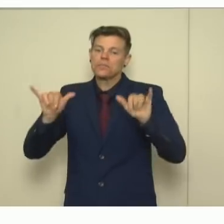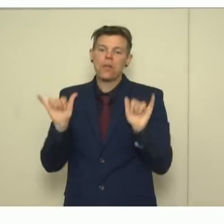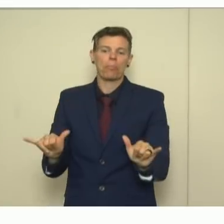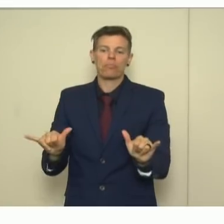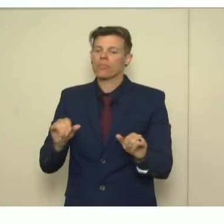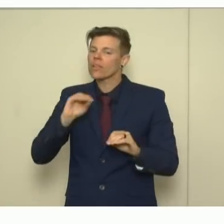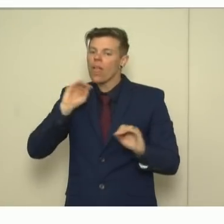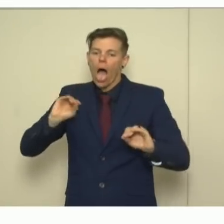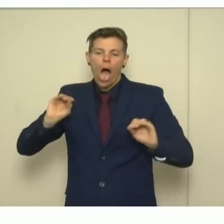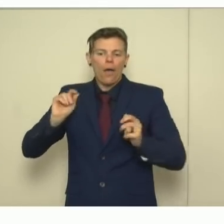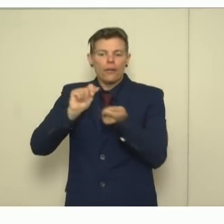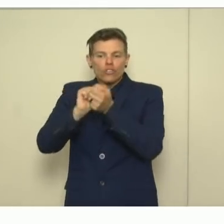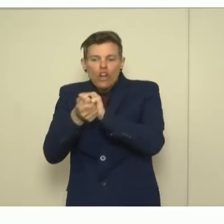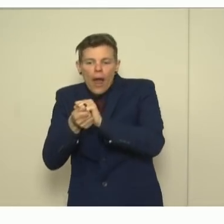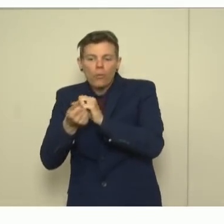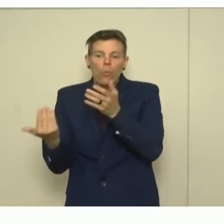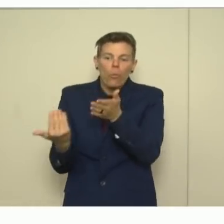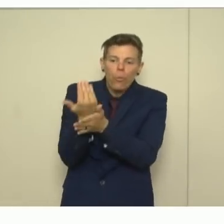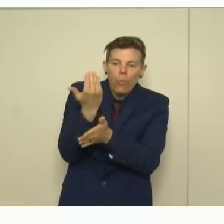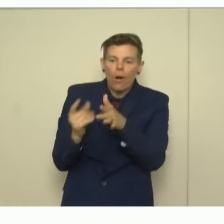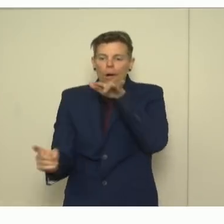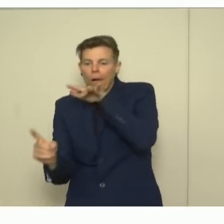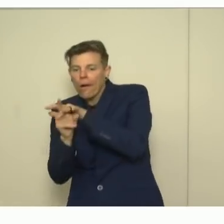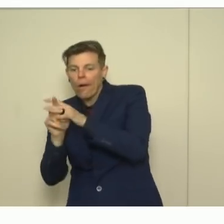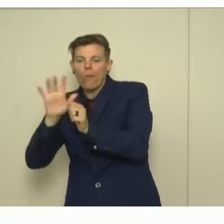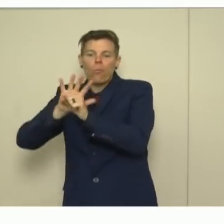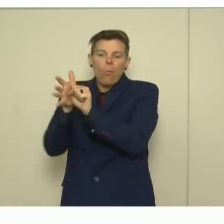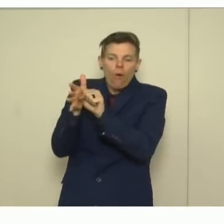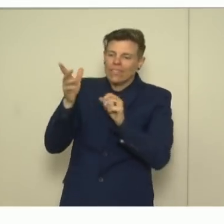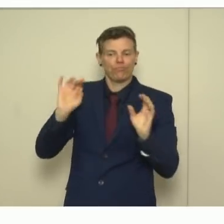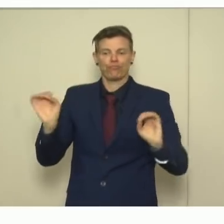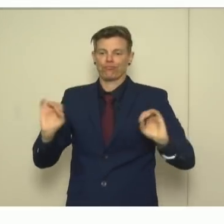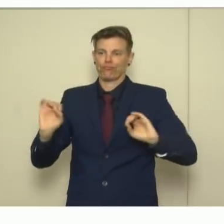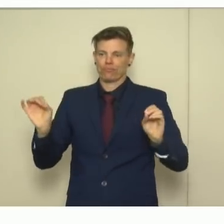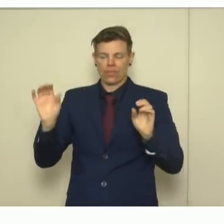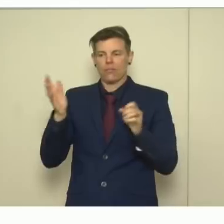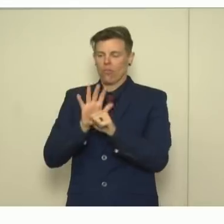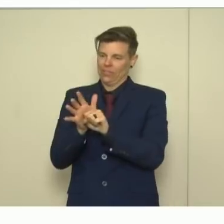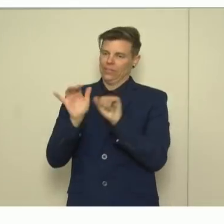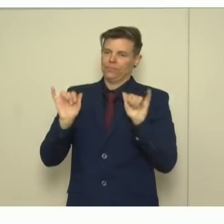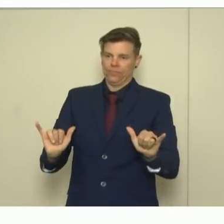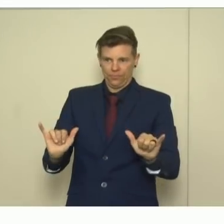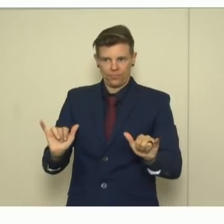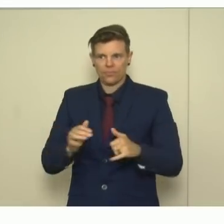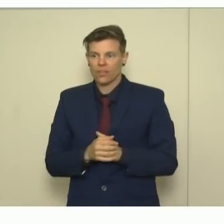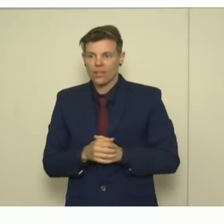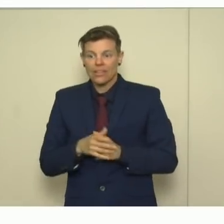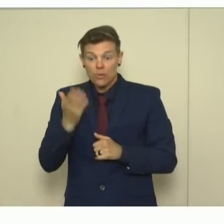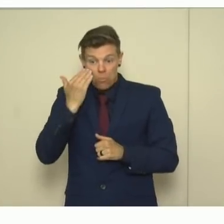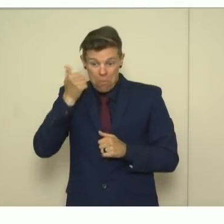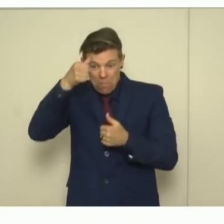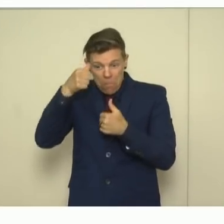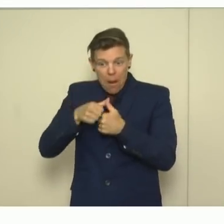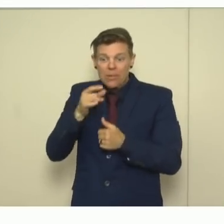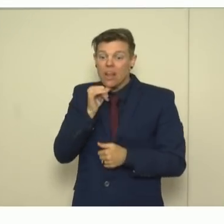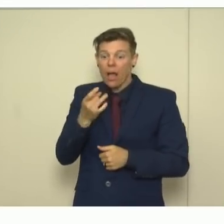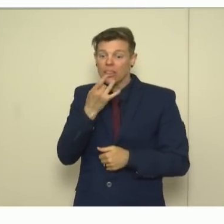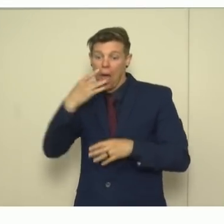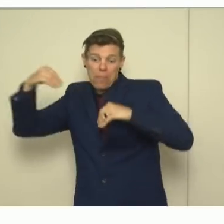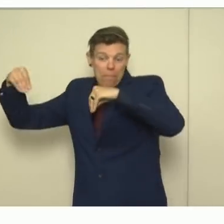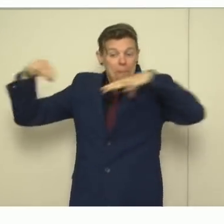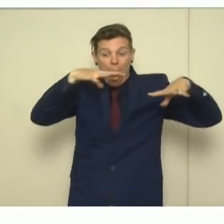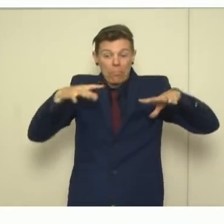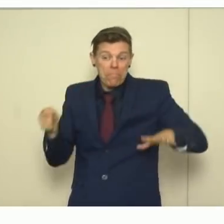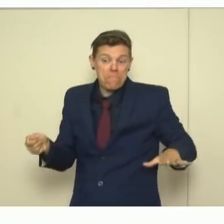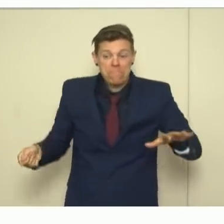favorite analogy now is the on-off switch versus the dimmer. We're going slow and starting with low